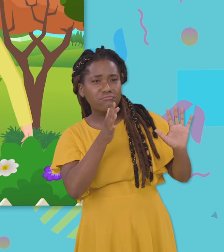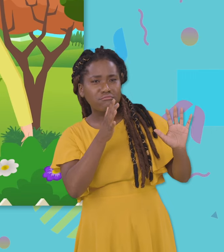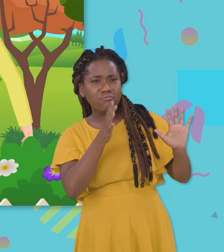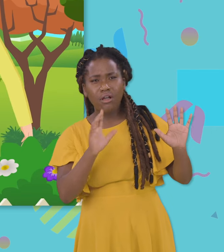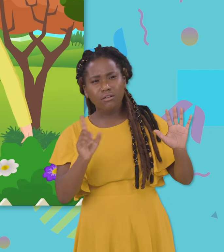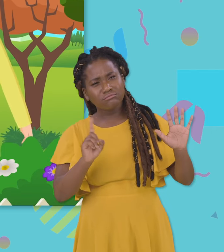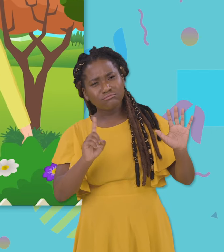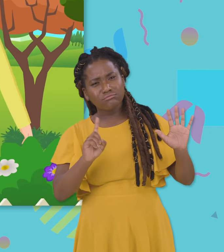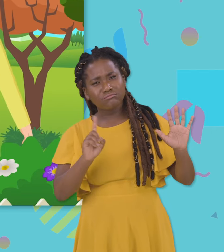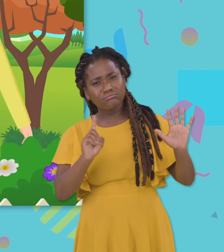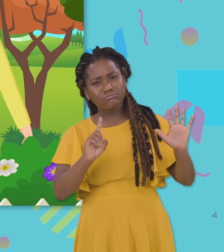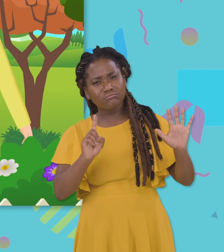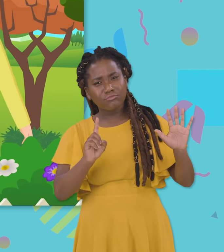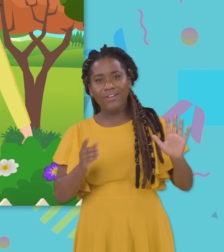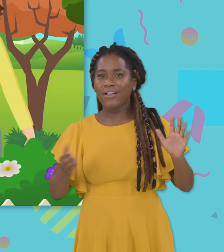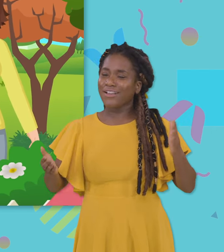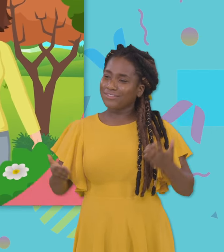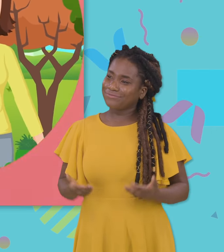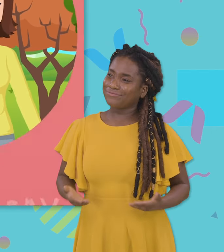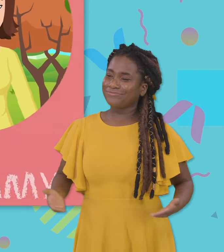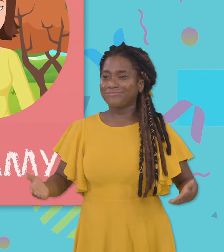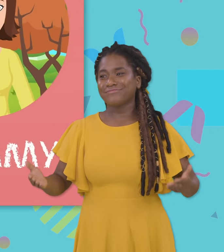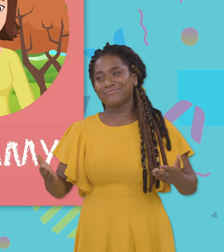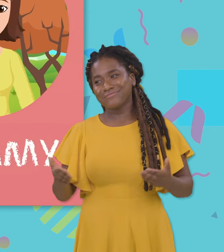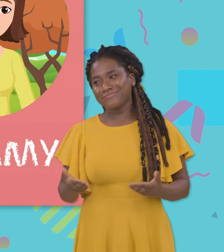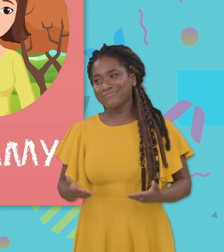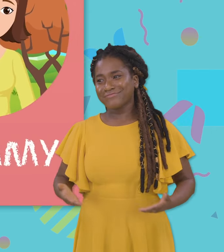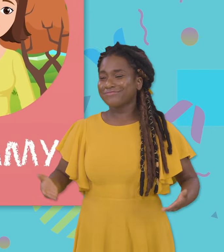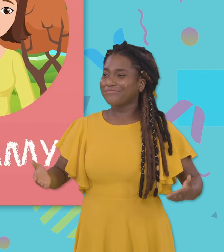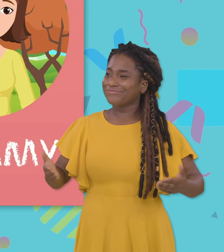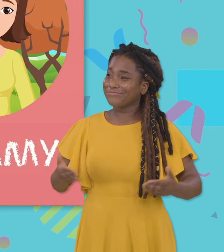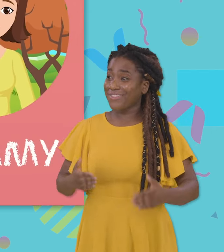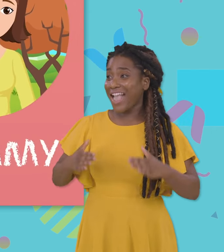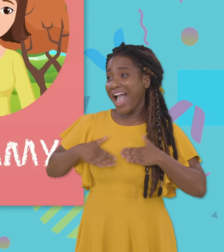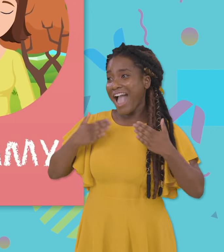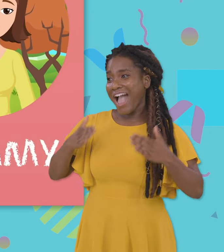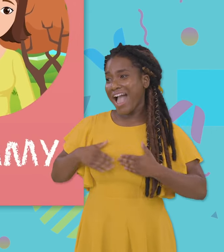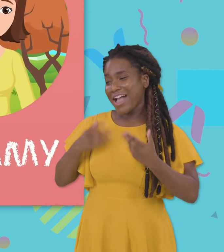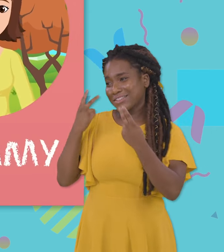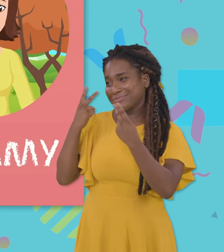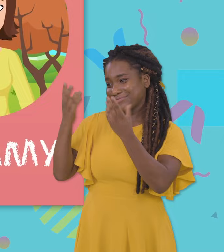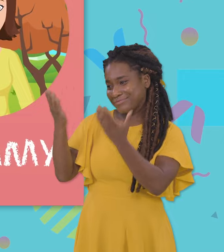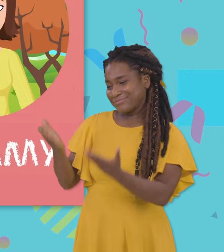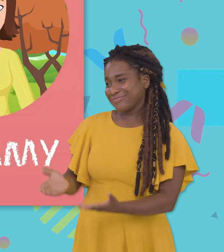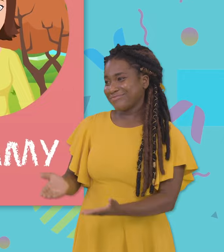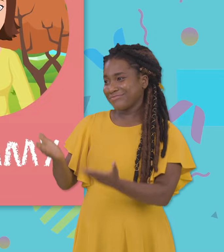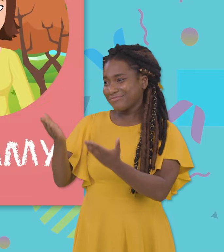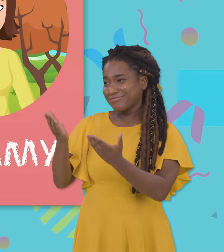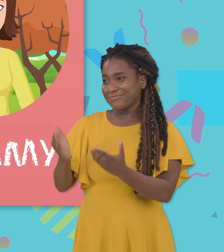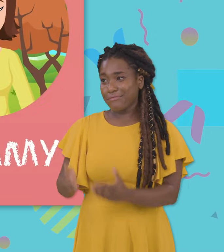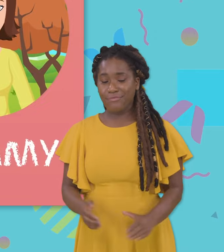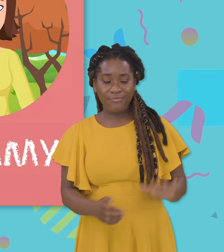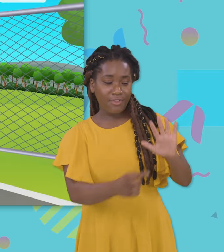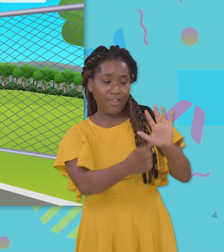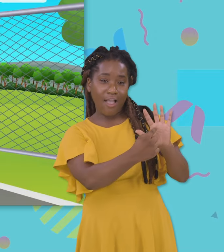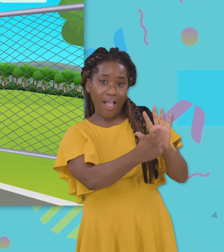Mommy Finger, where are you? Here I am, here I am, how do you do?